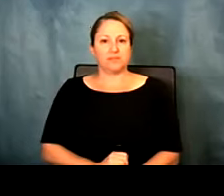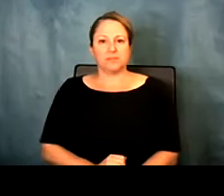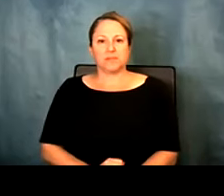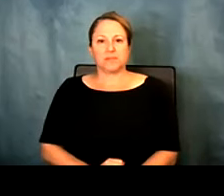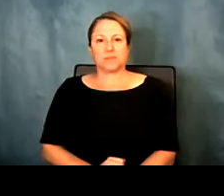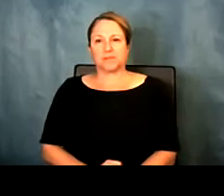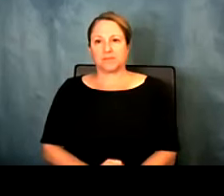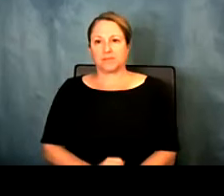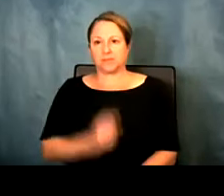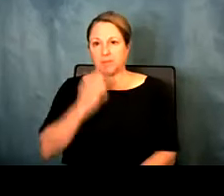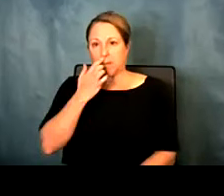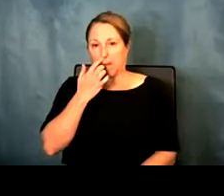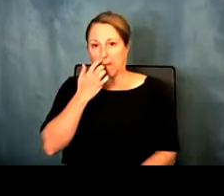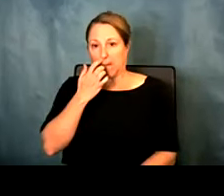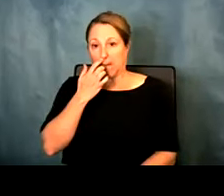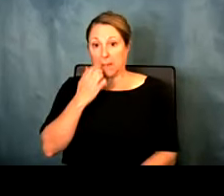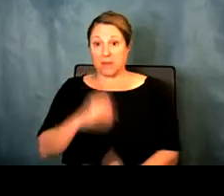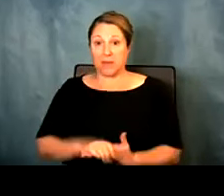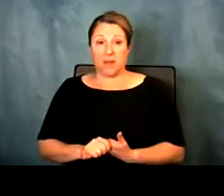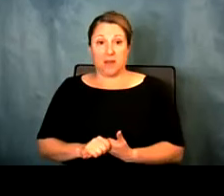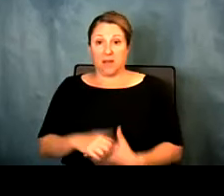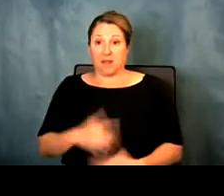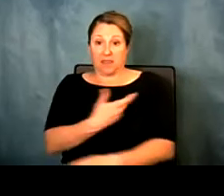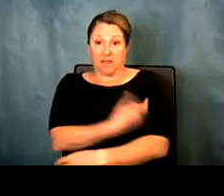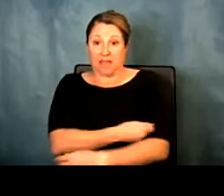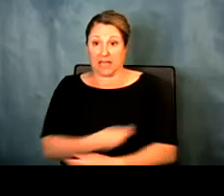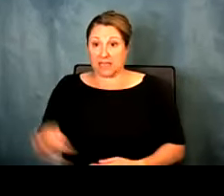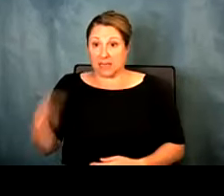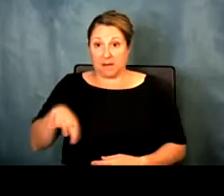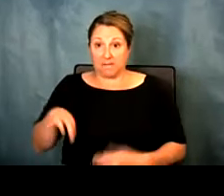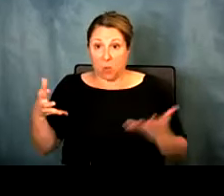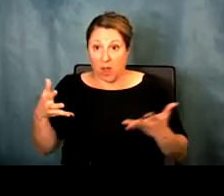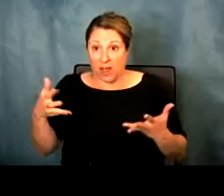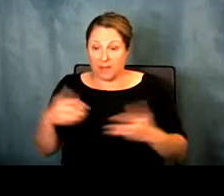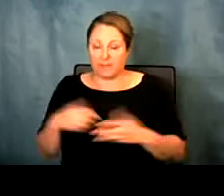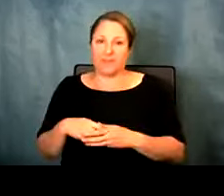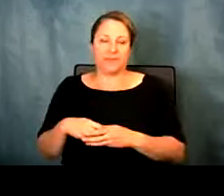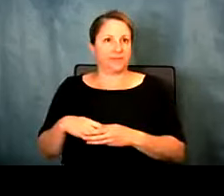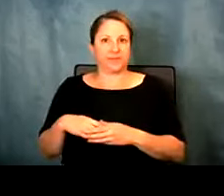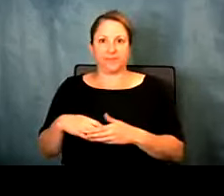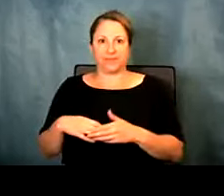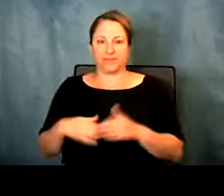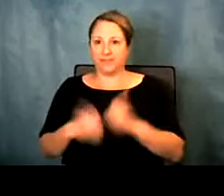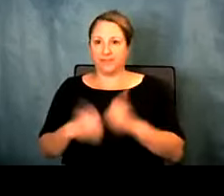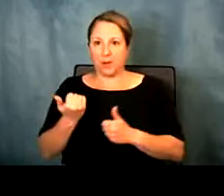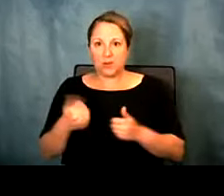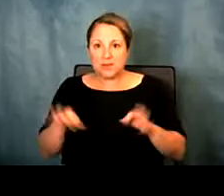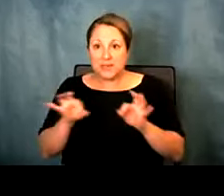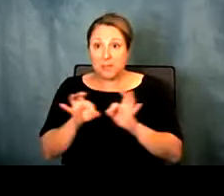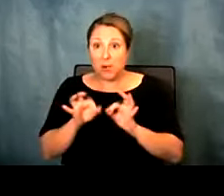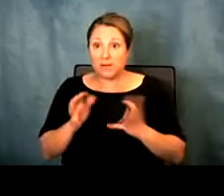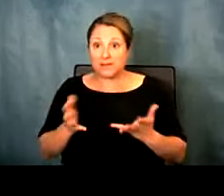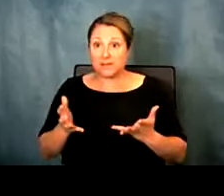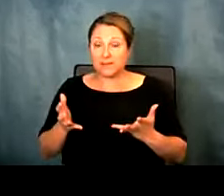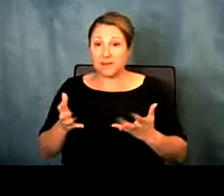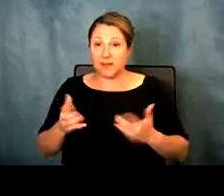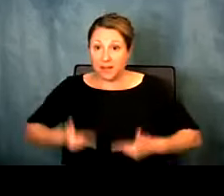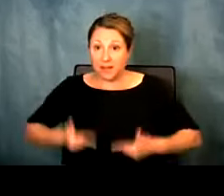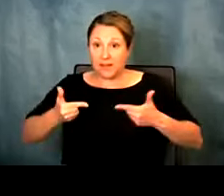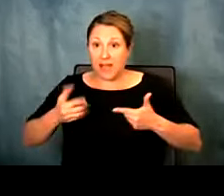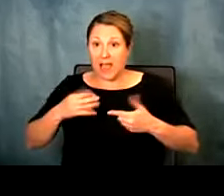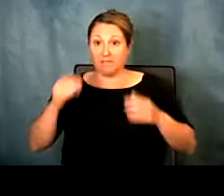So benefits of getting vaccinated. I mean, the key thing is that life and society is